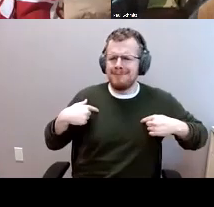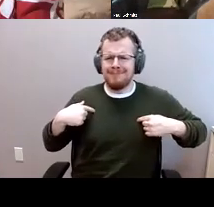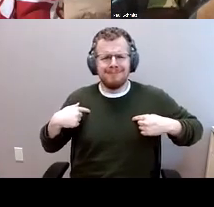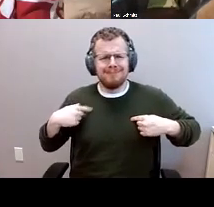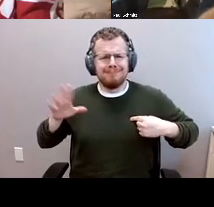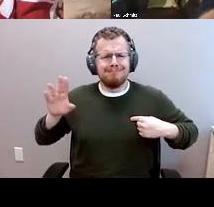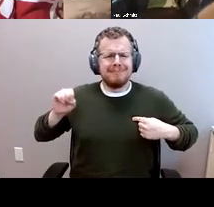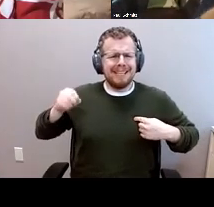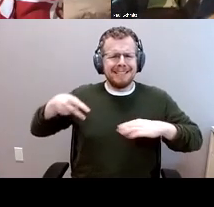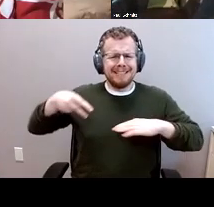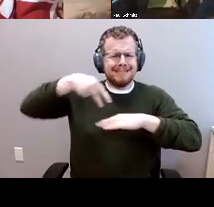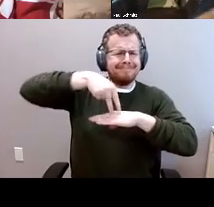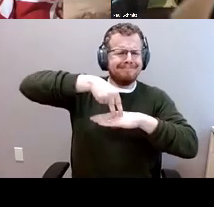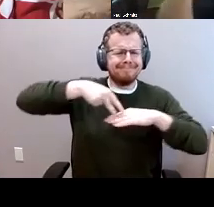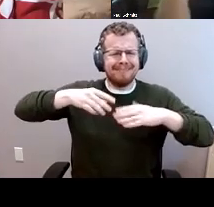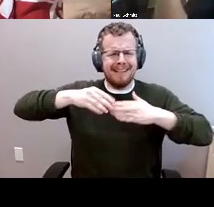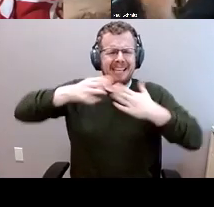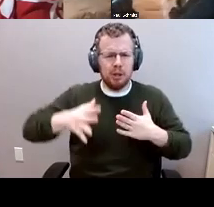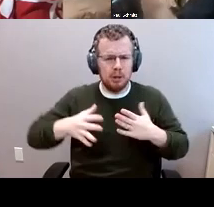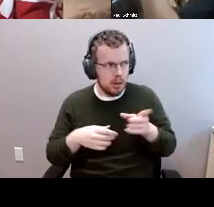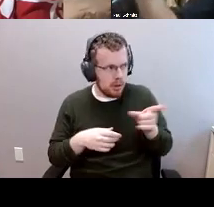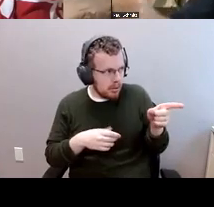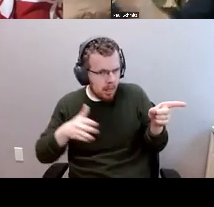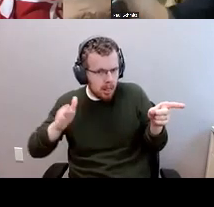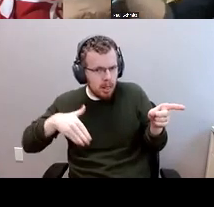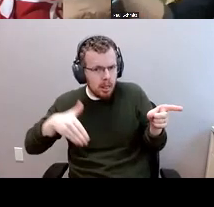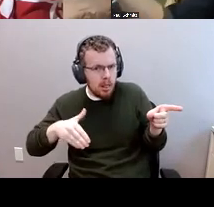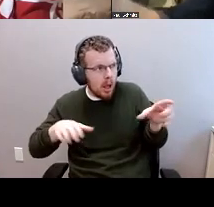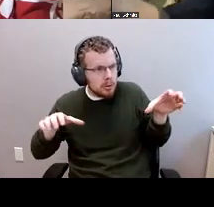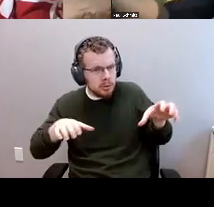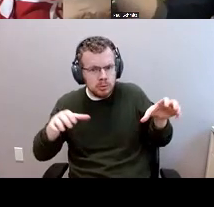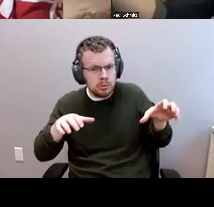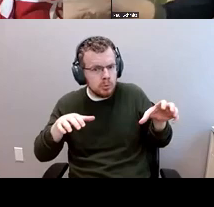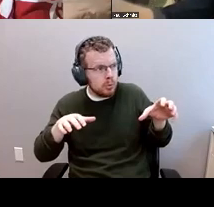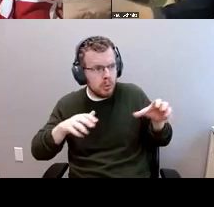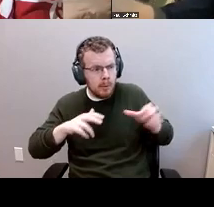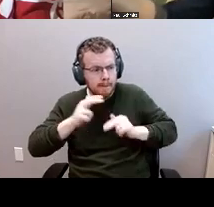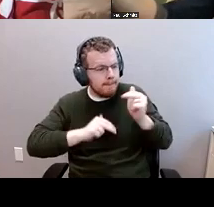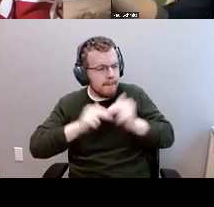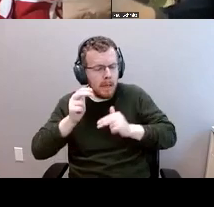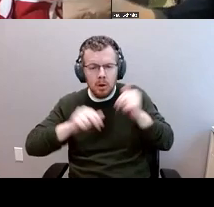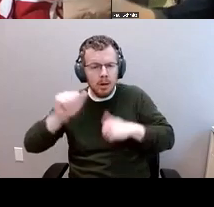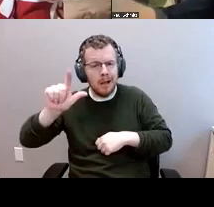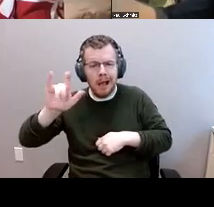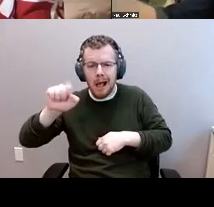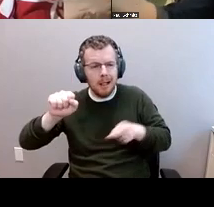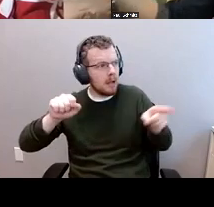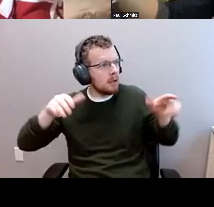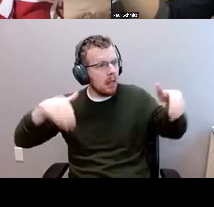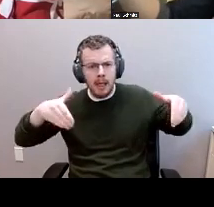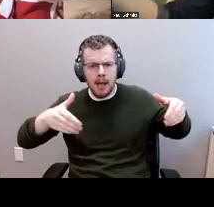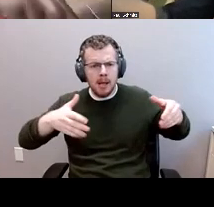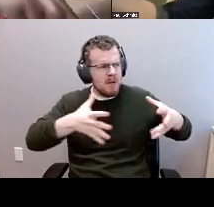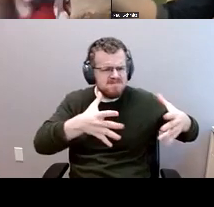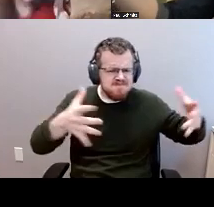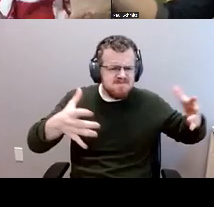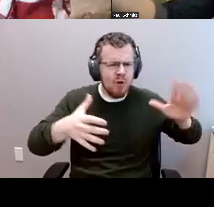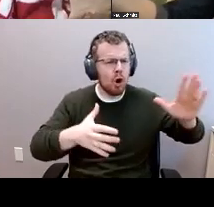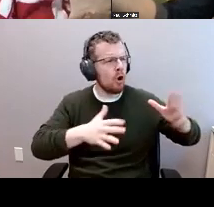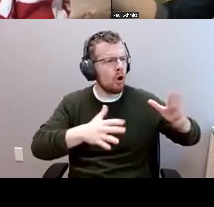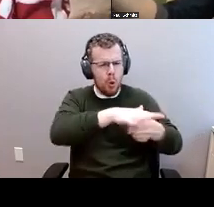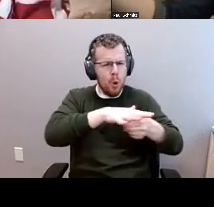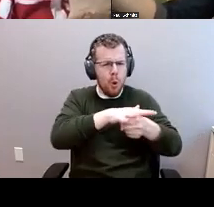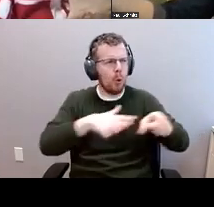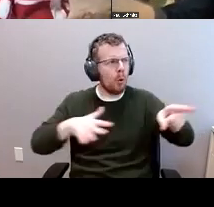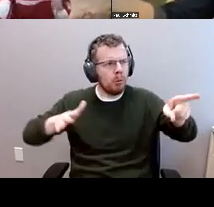it without doing the things that can actually build allies and support and partners at a local level where a lot